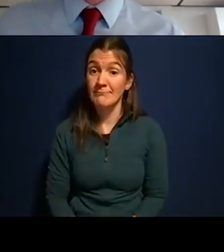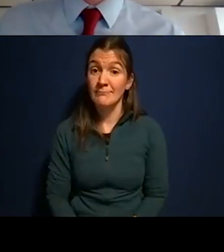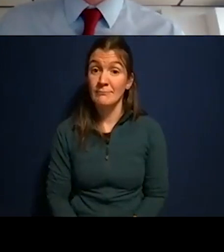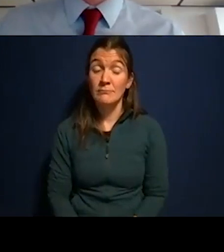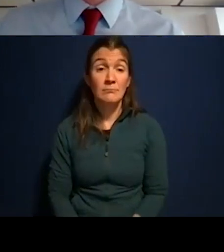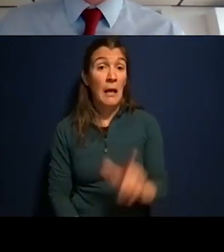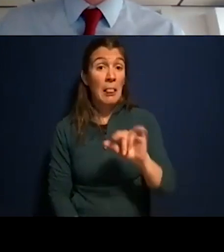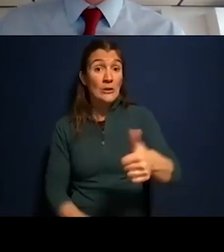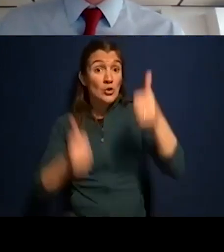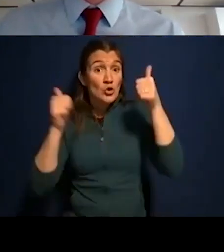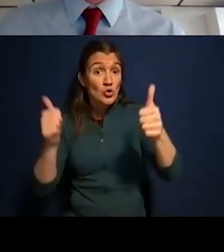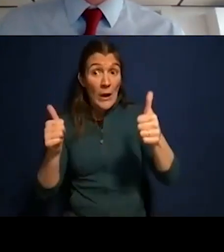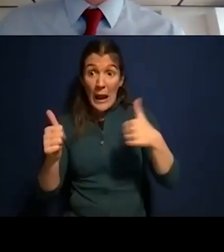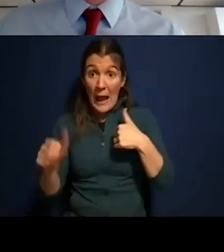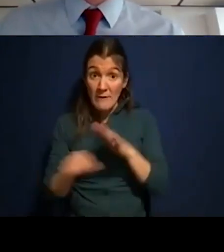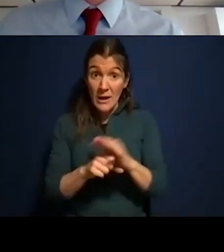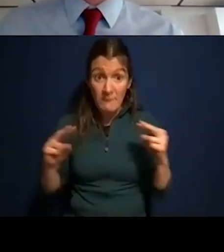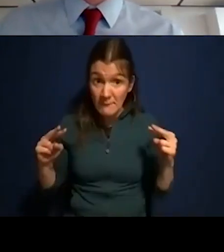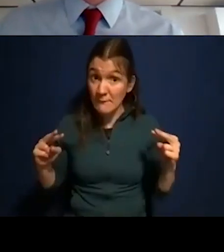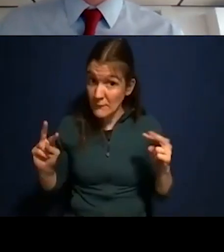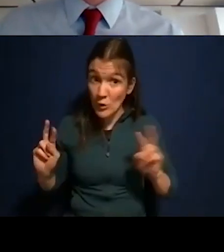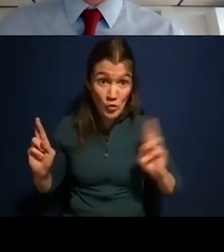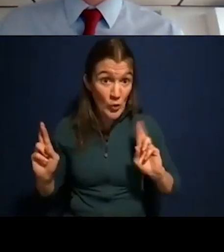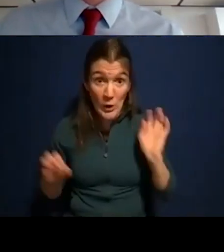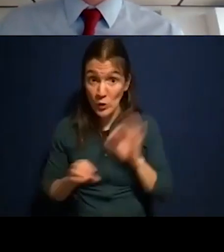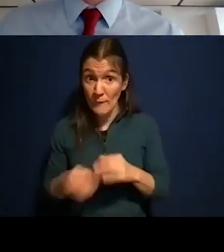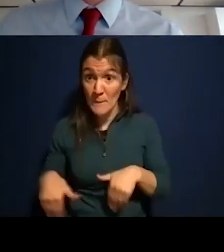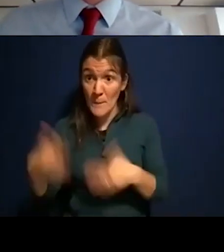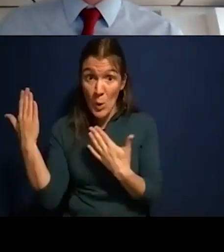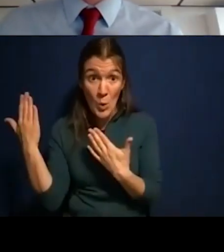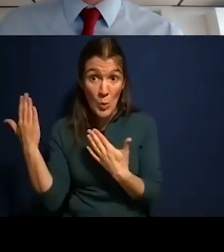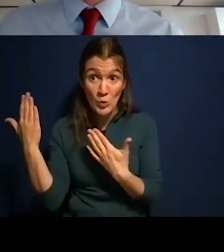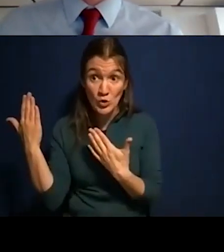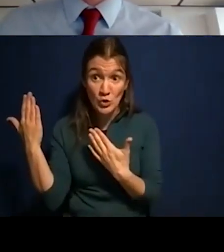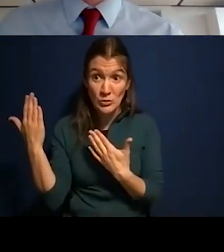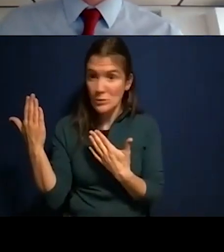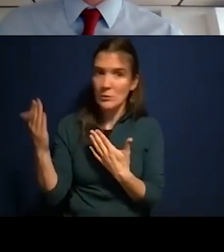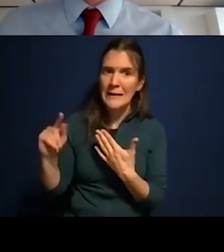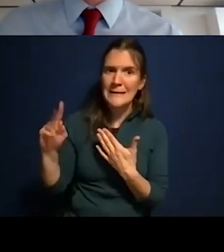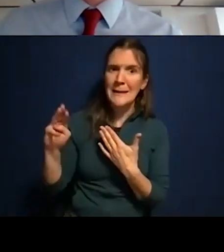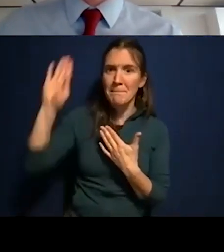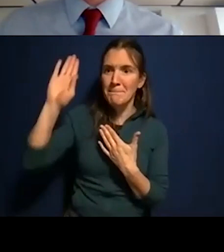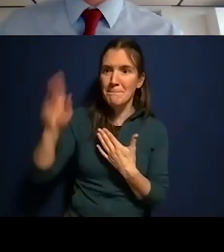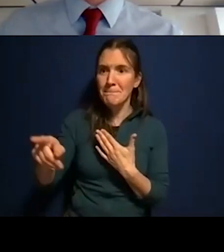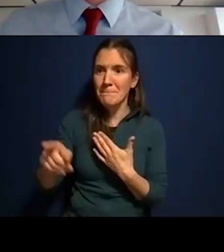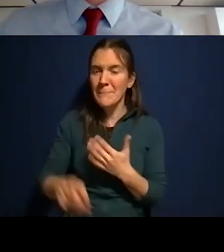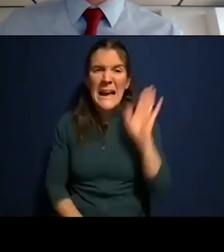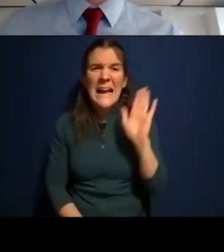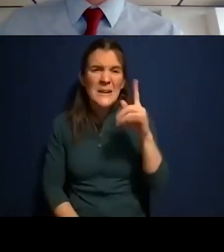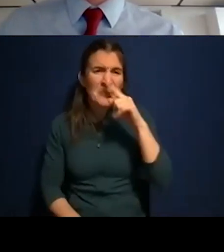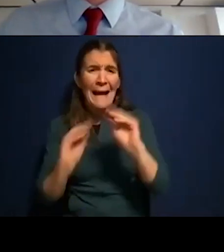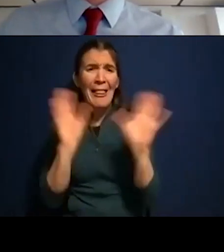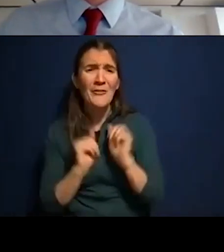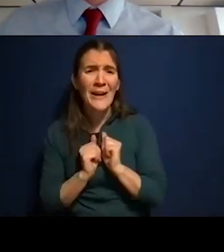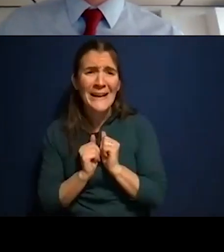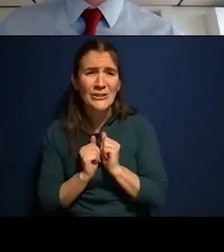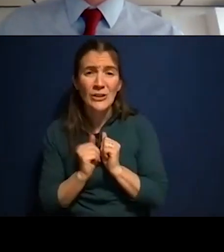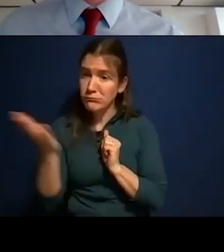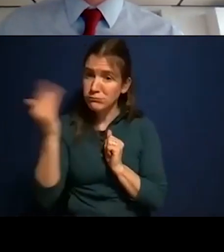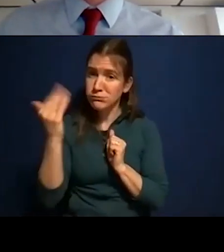Great. Do we have enough nods for someone to make a motion? Oh, Tim, go ahead. One clarification.